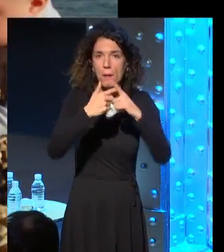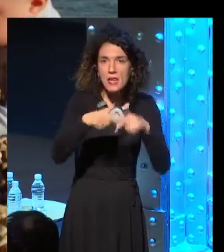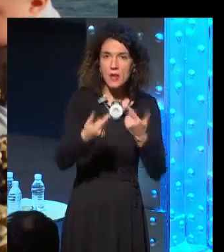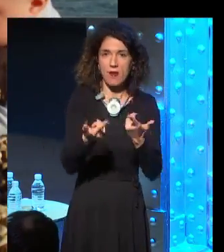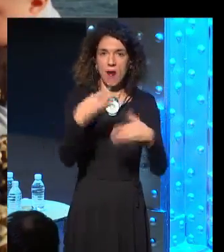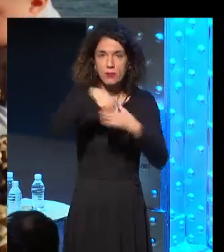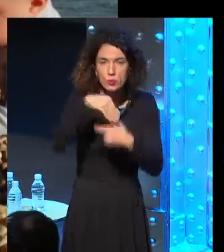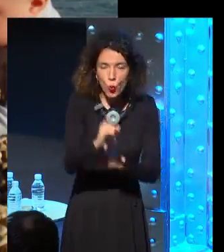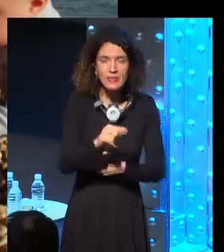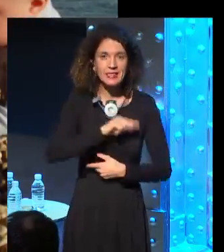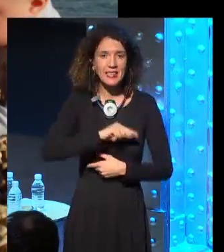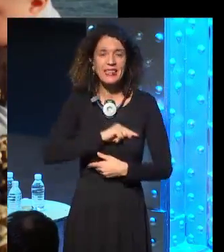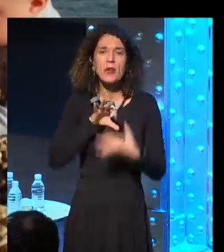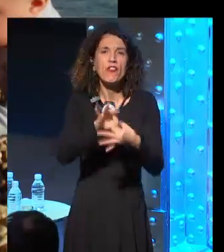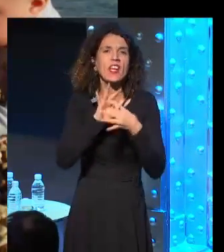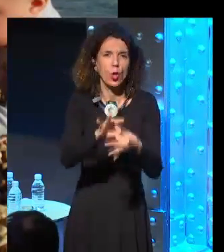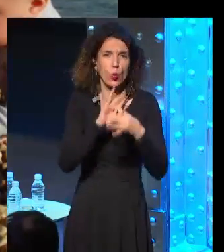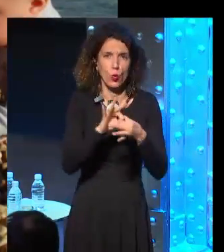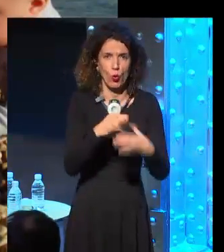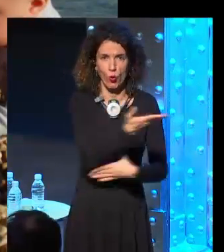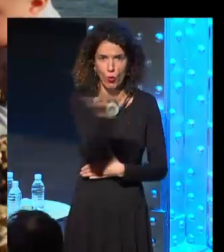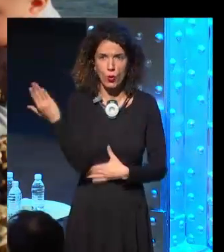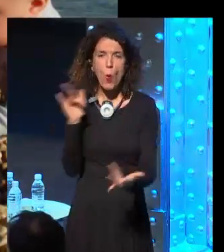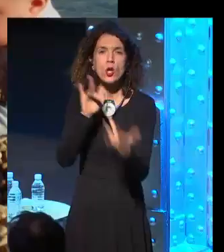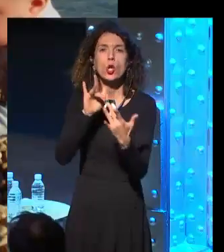feeling attached, being connected,